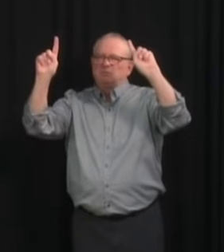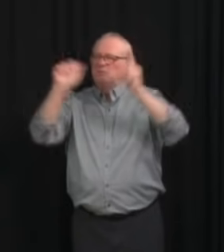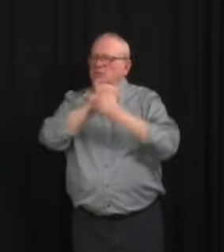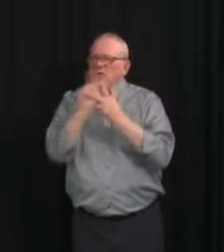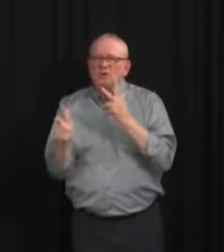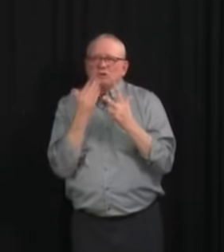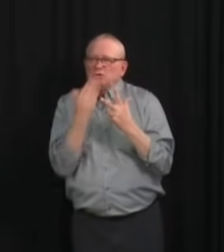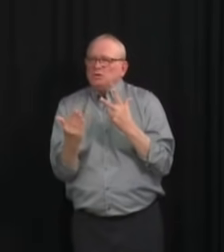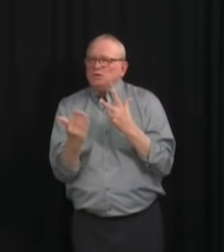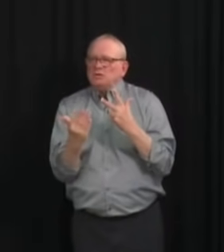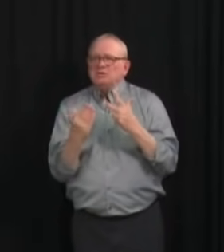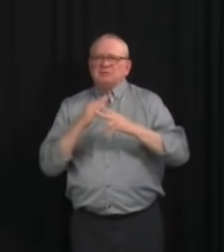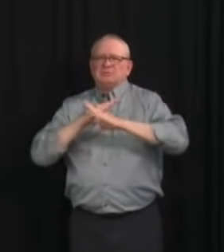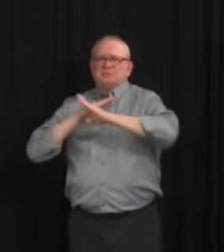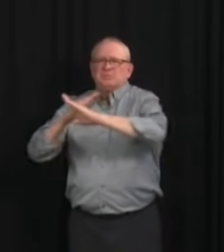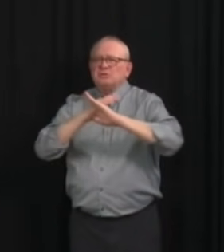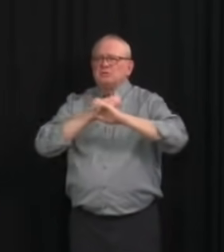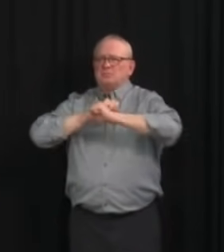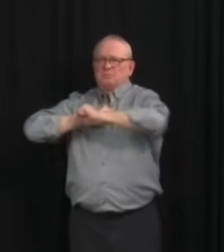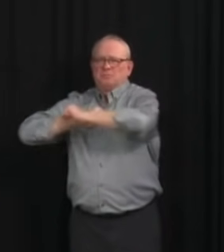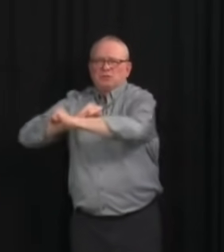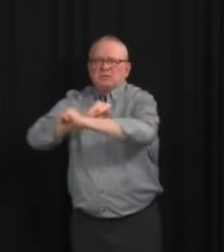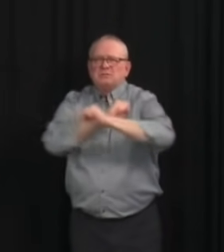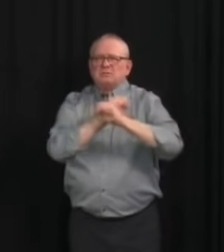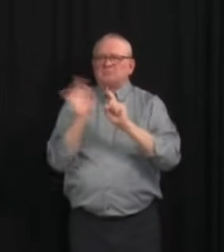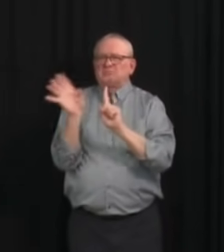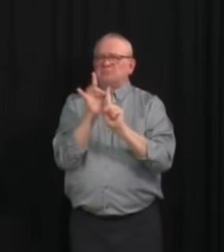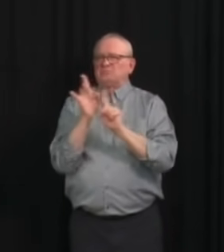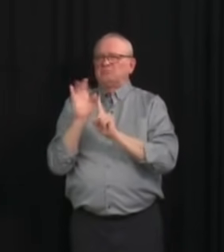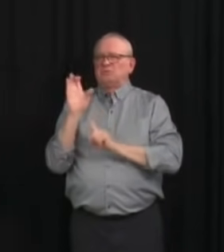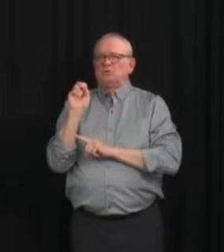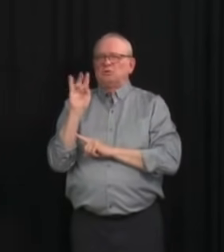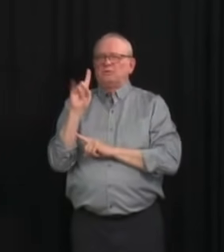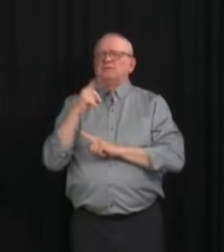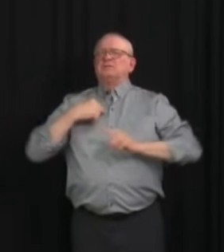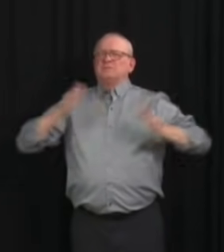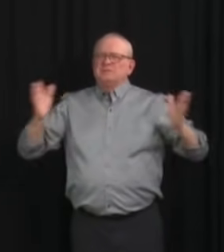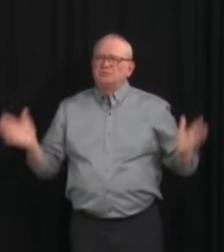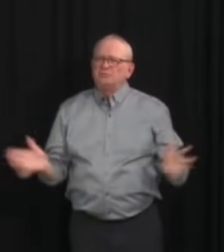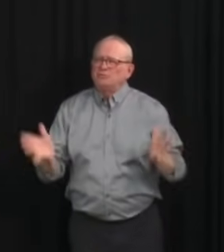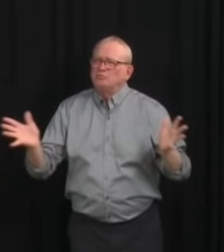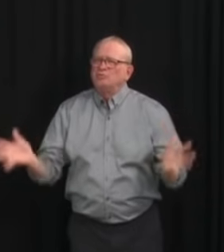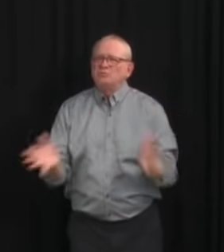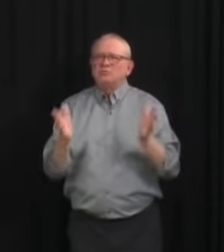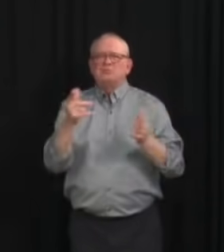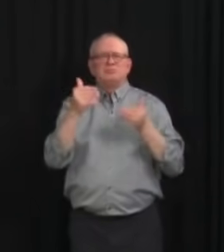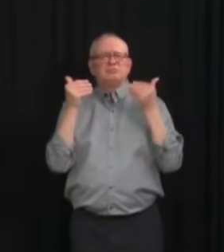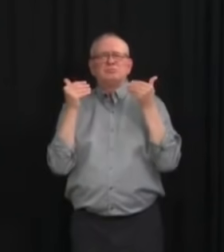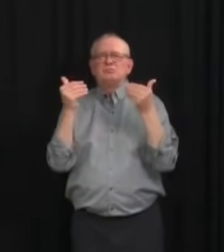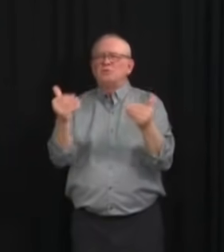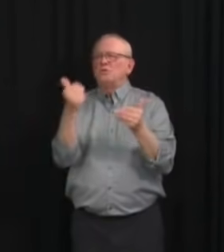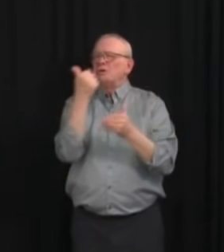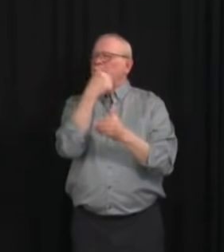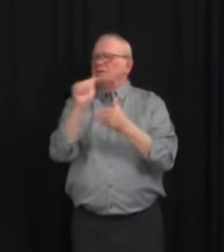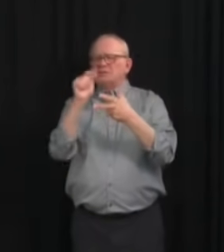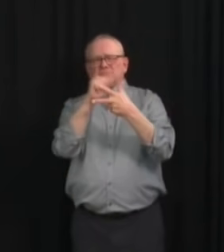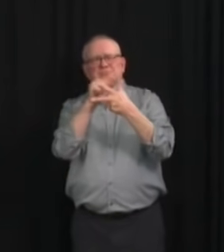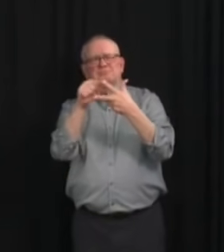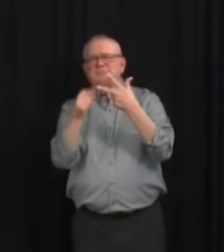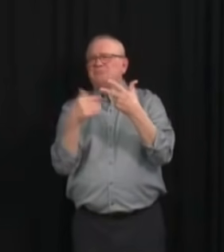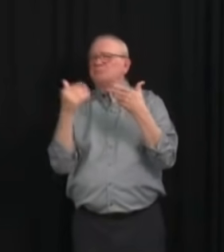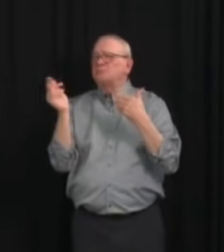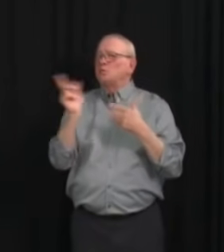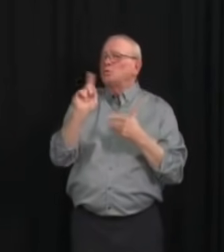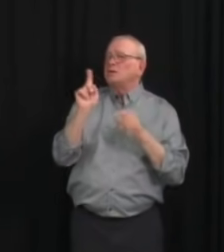illness. I encourage eligible Albertans to take the first vaccine that they are able to get. We are not